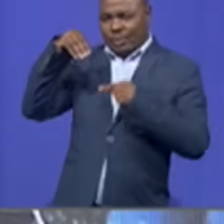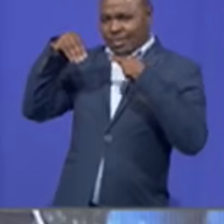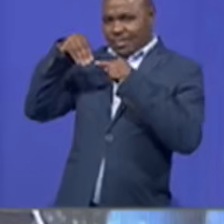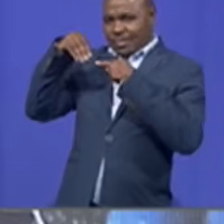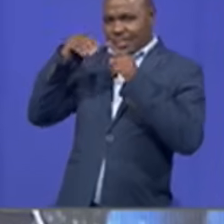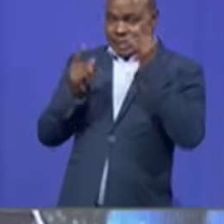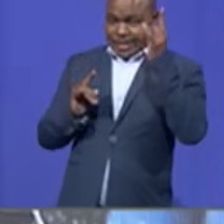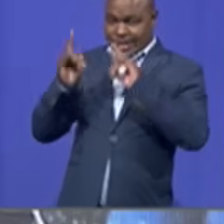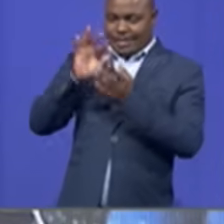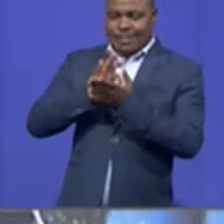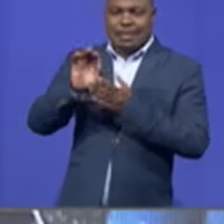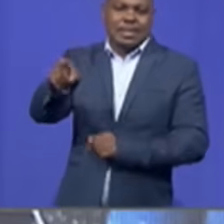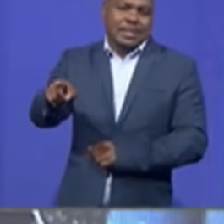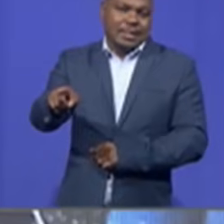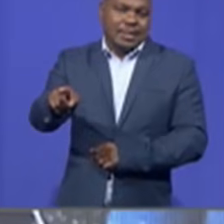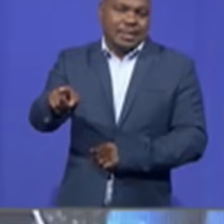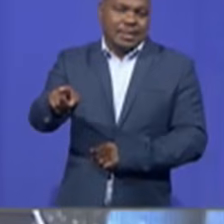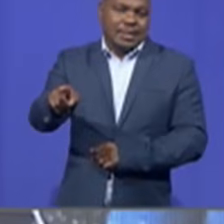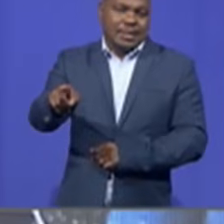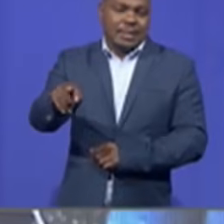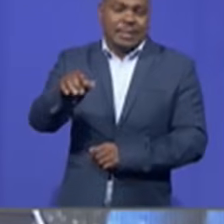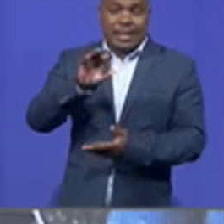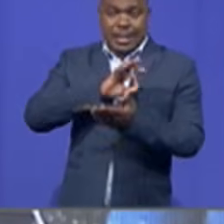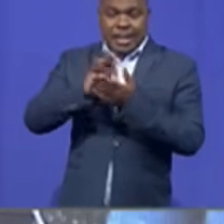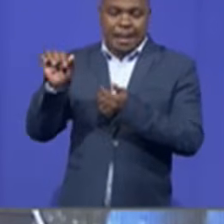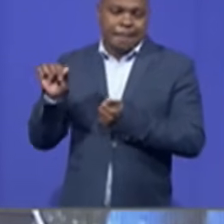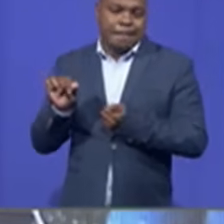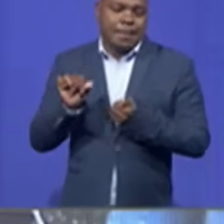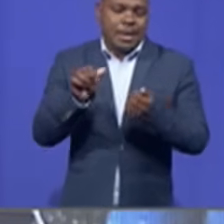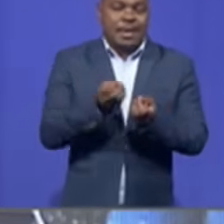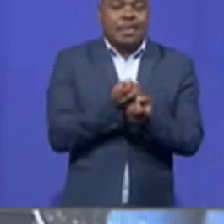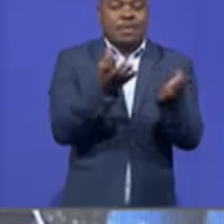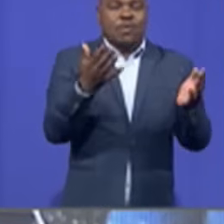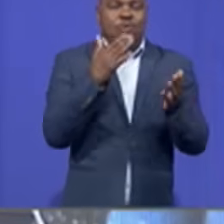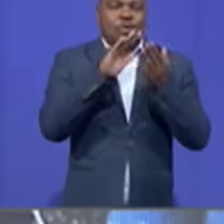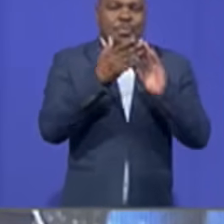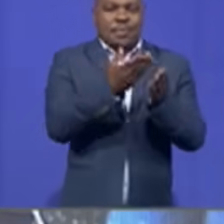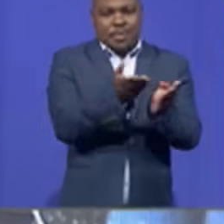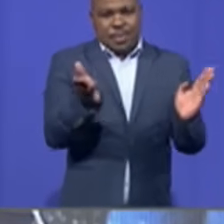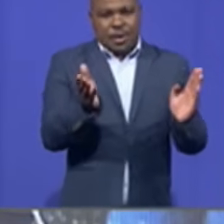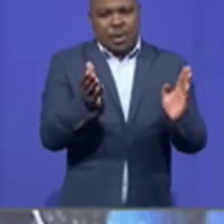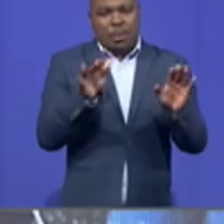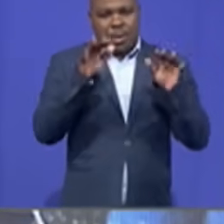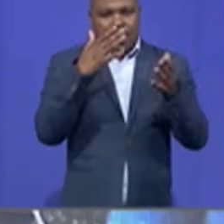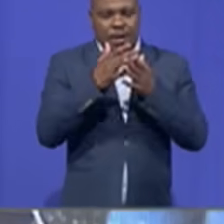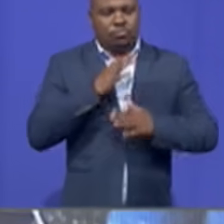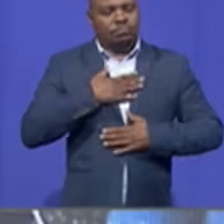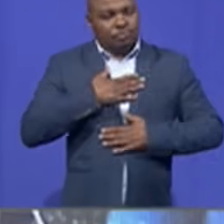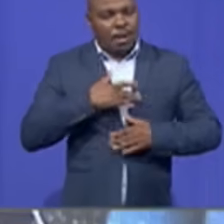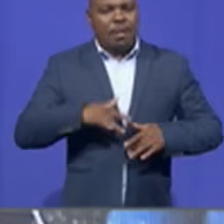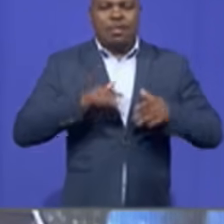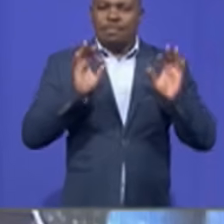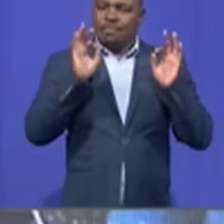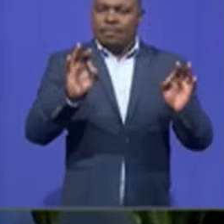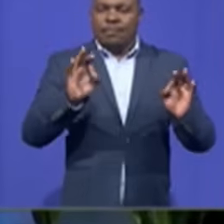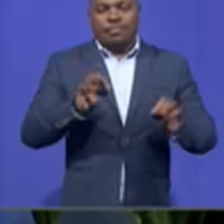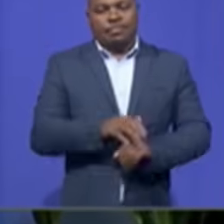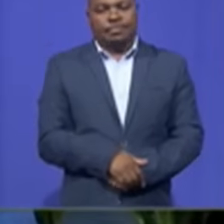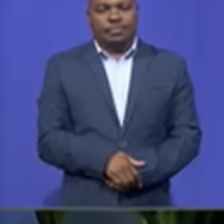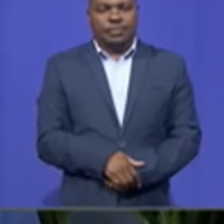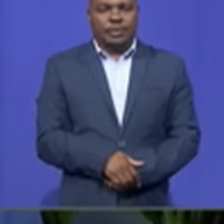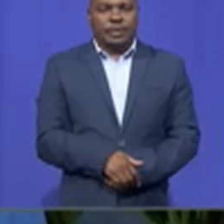of this city and return it to its residents so that we can all live dignified lives.